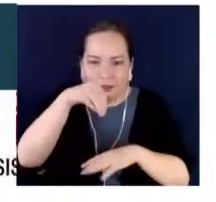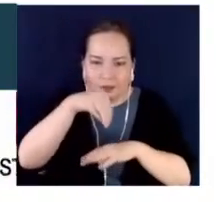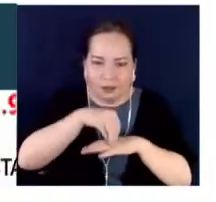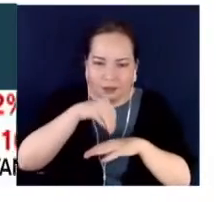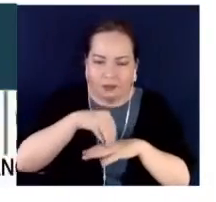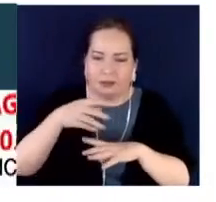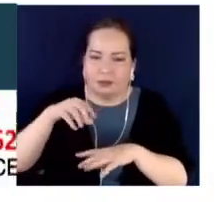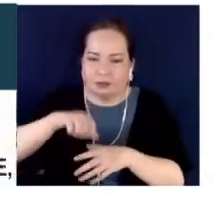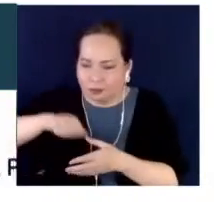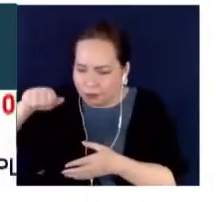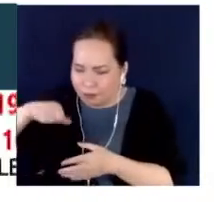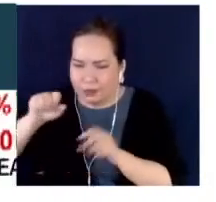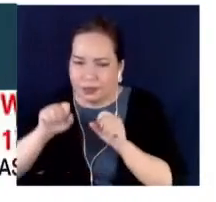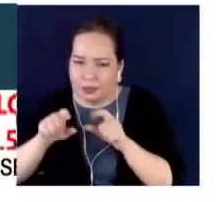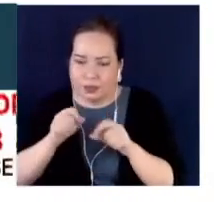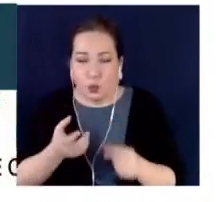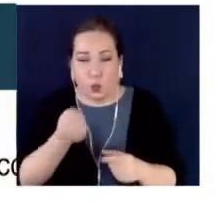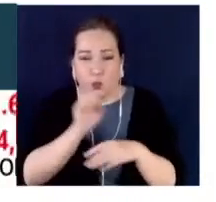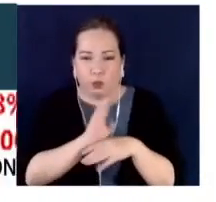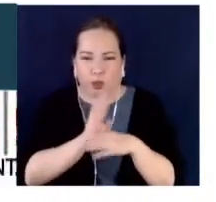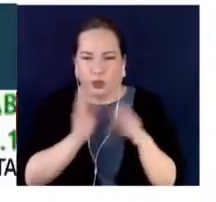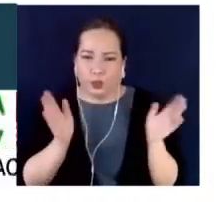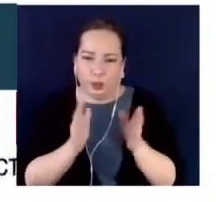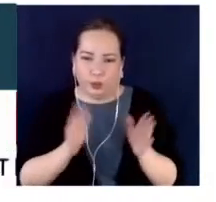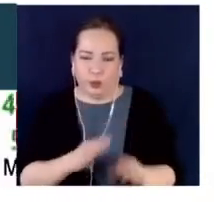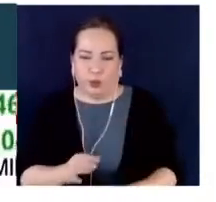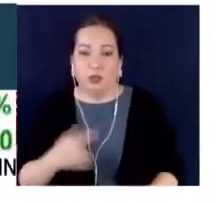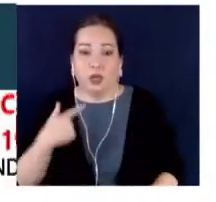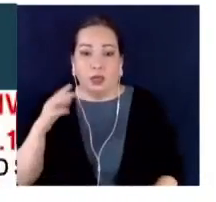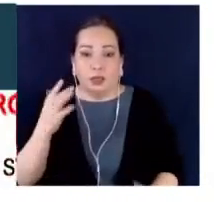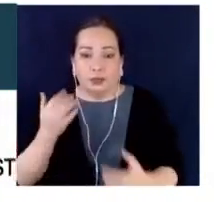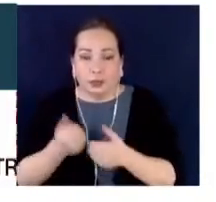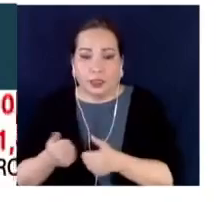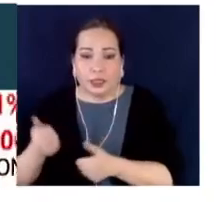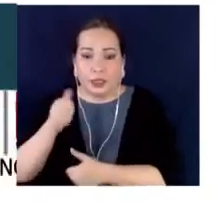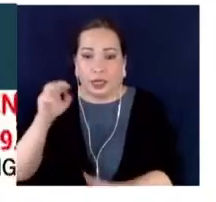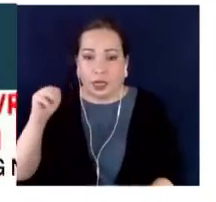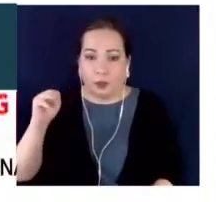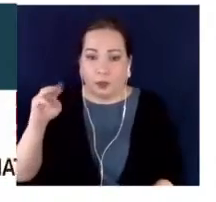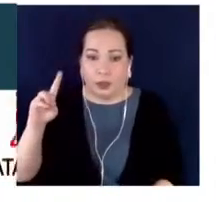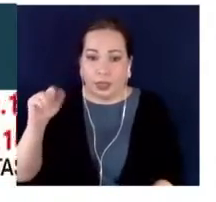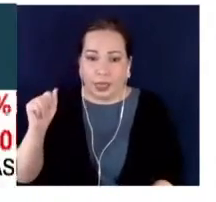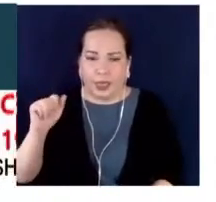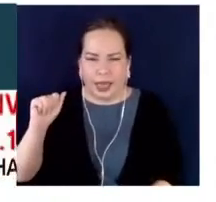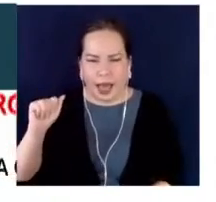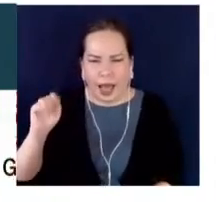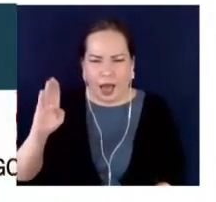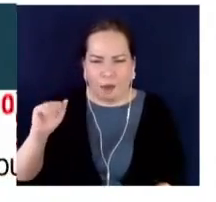I've informed him, and also the mayor. So this is about 1.3 million doses that will